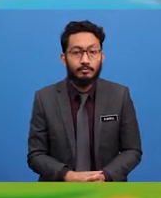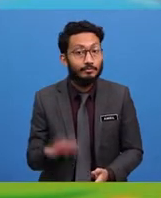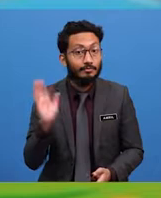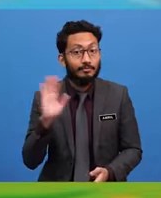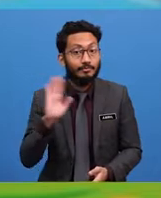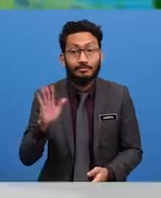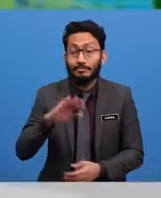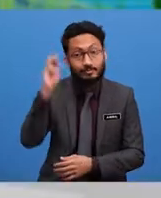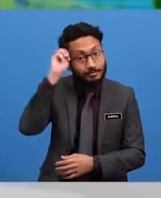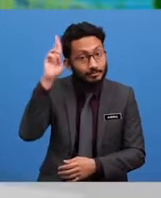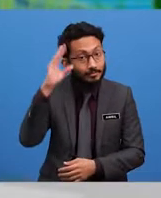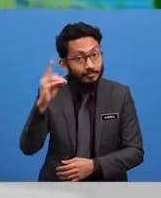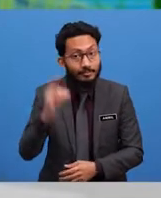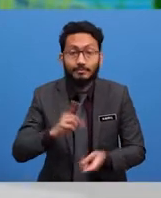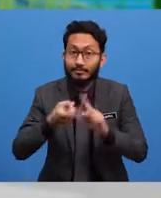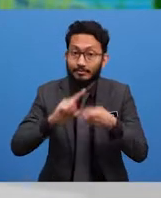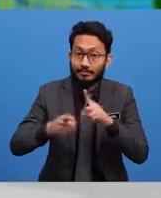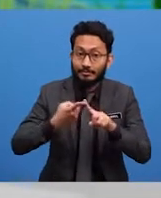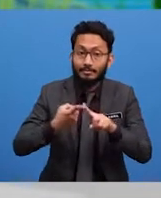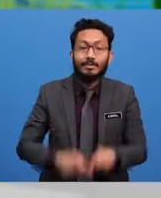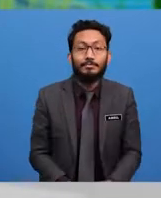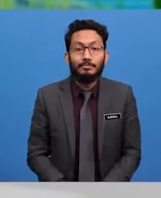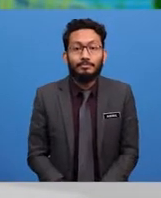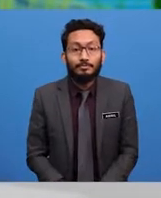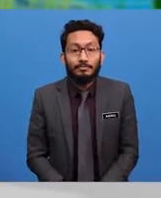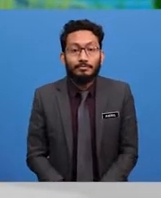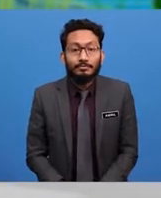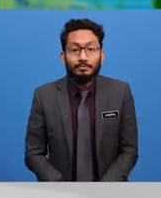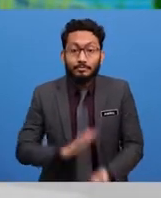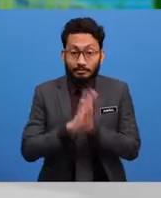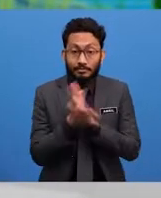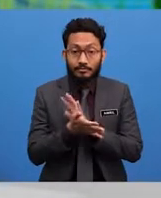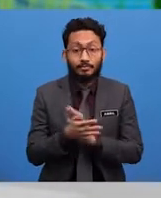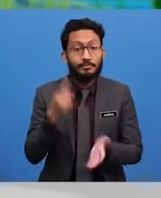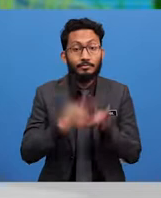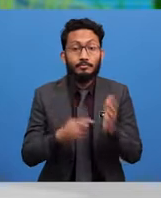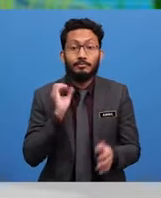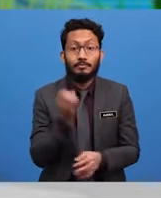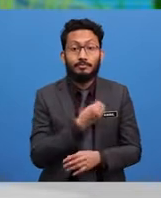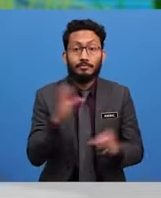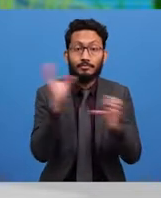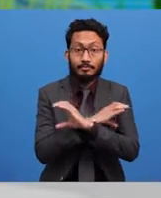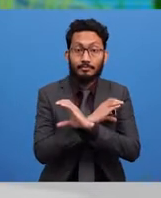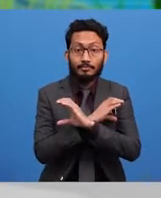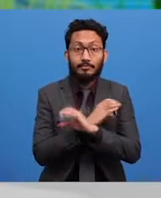friends! There you are, Gram Whiz. So what's our challenge for today?